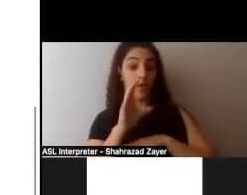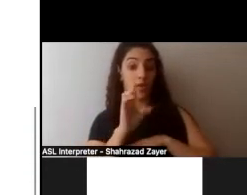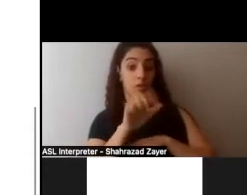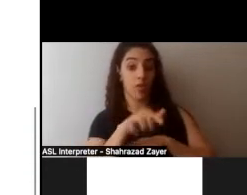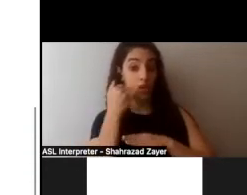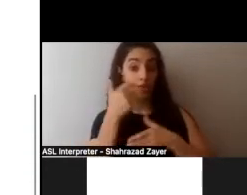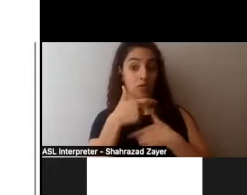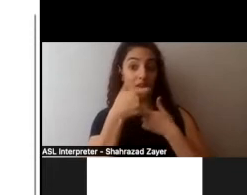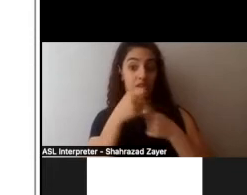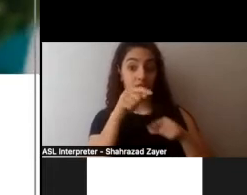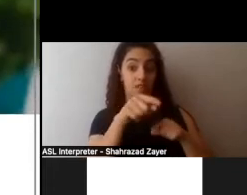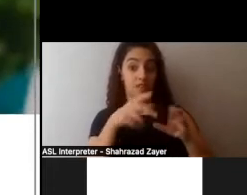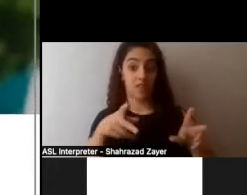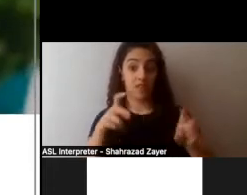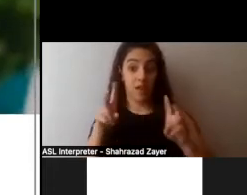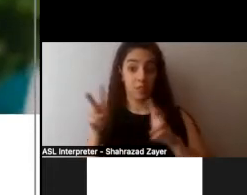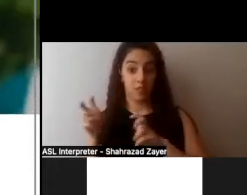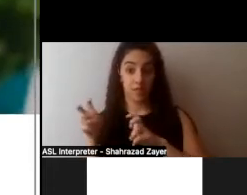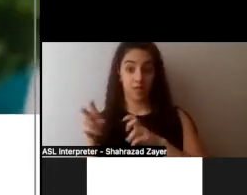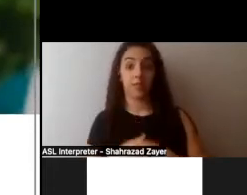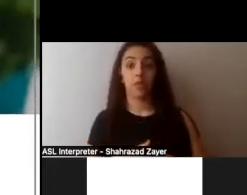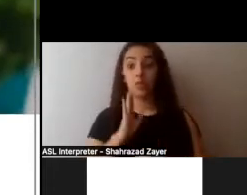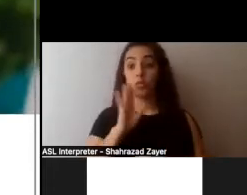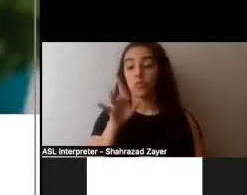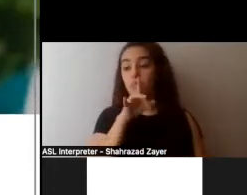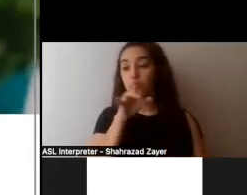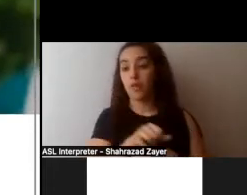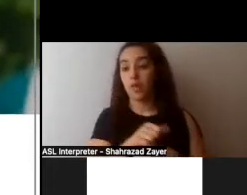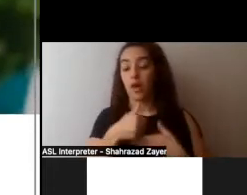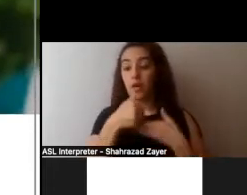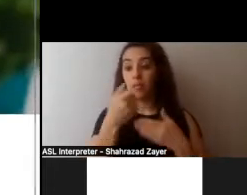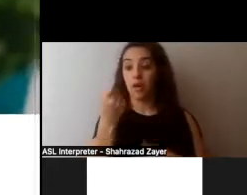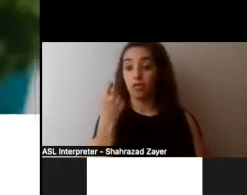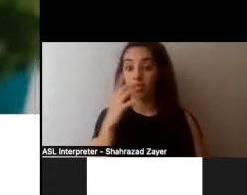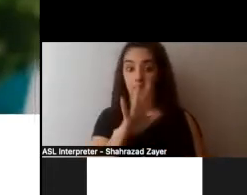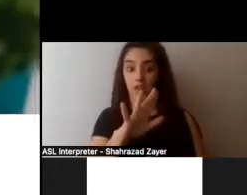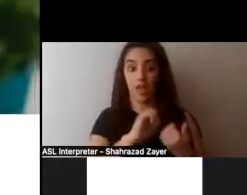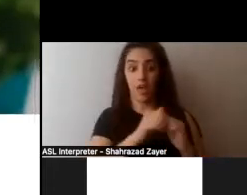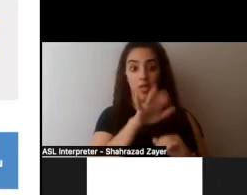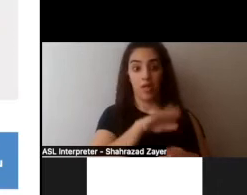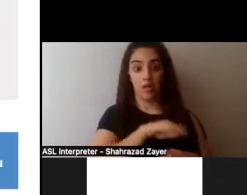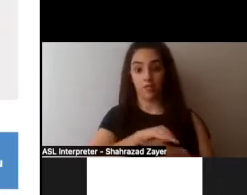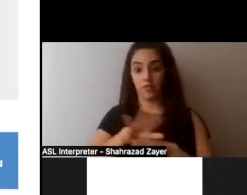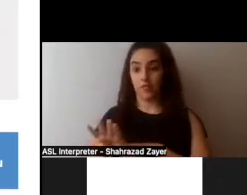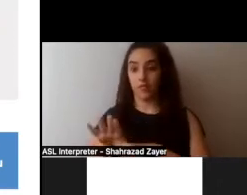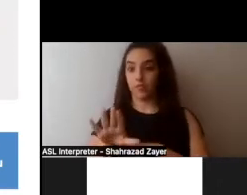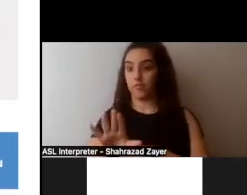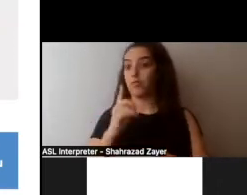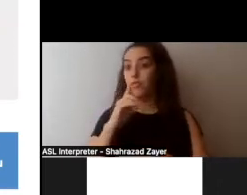really understand that and how it the implications for Orange County.